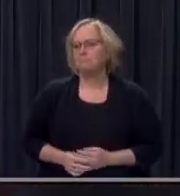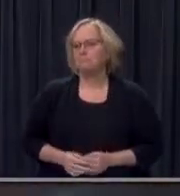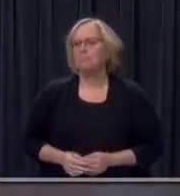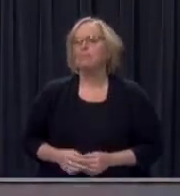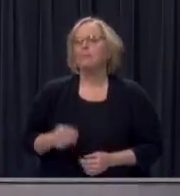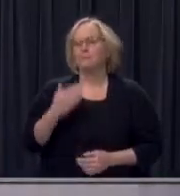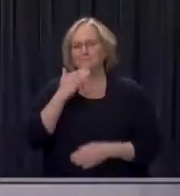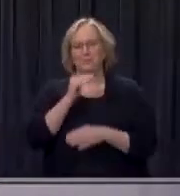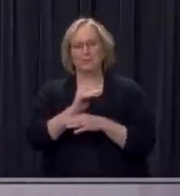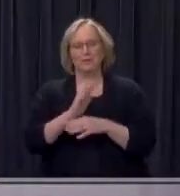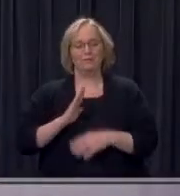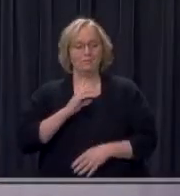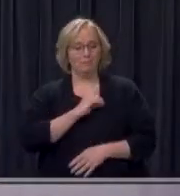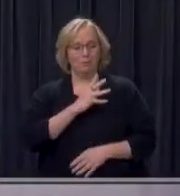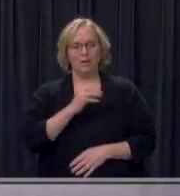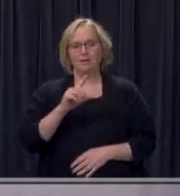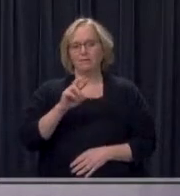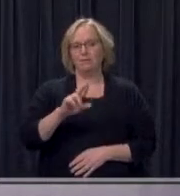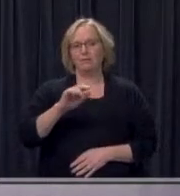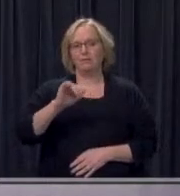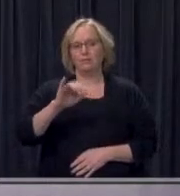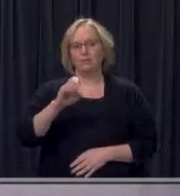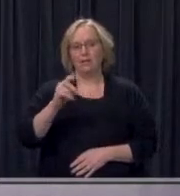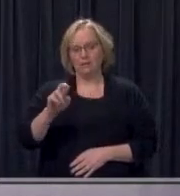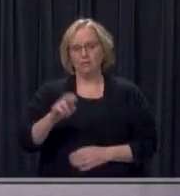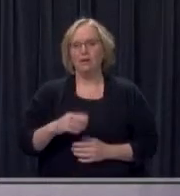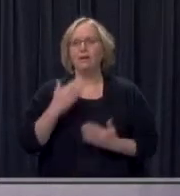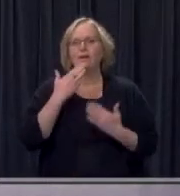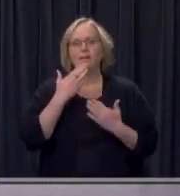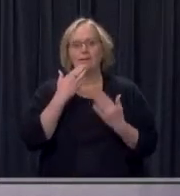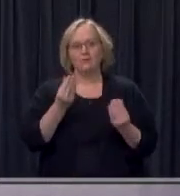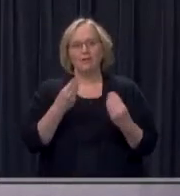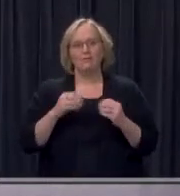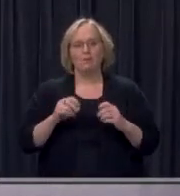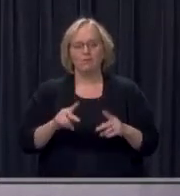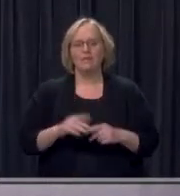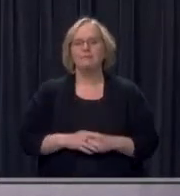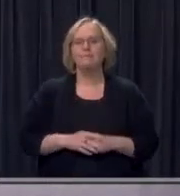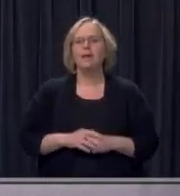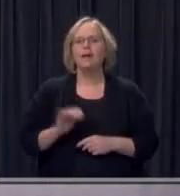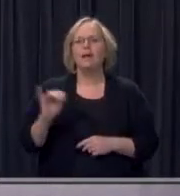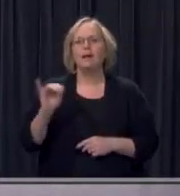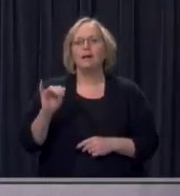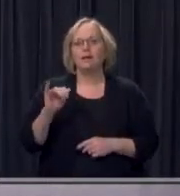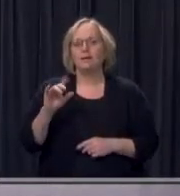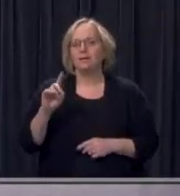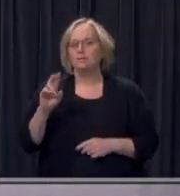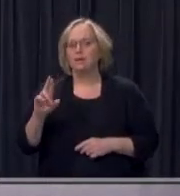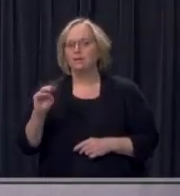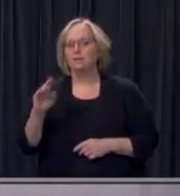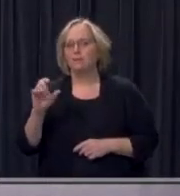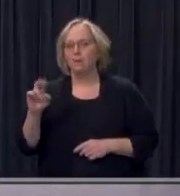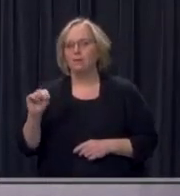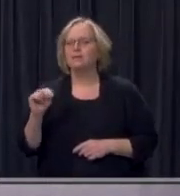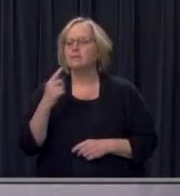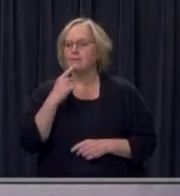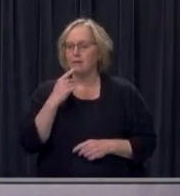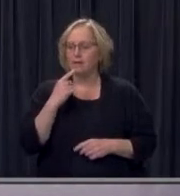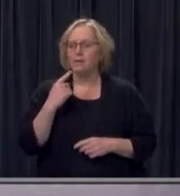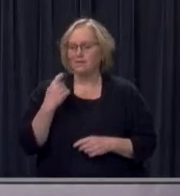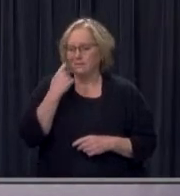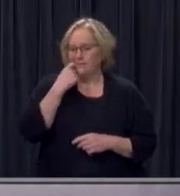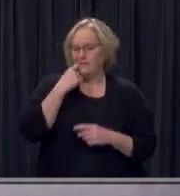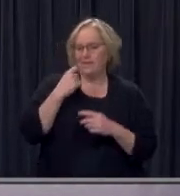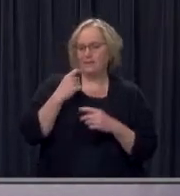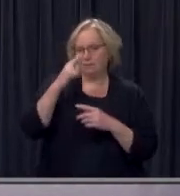All right, good evening, board and Dr. Yeager. Thanks for giving us this opportunity. Like Dr. McMullen said, we had the opportunity over the summer to bring this product to you